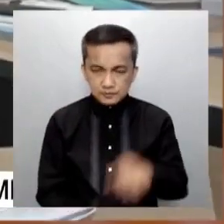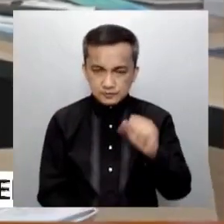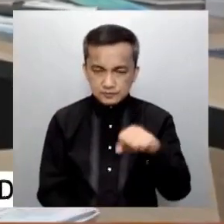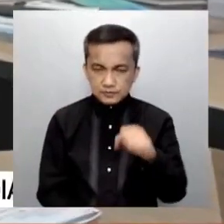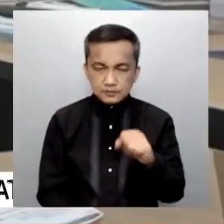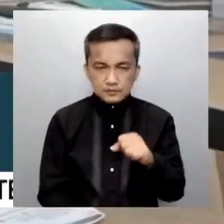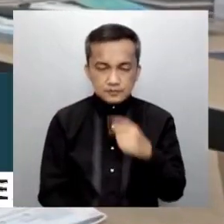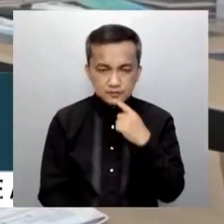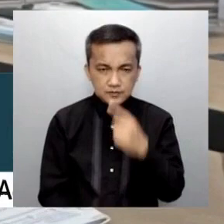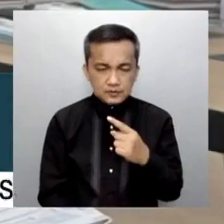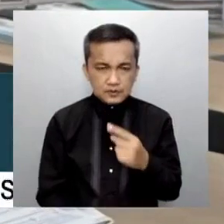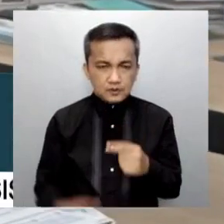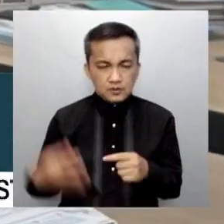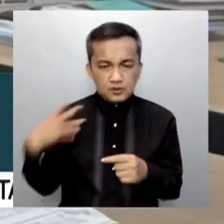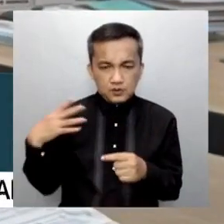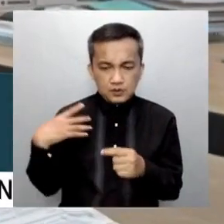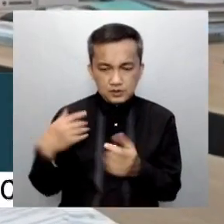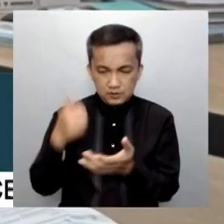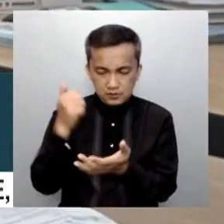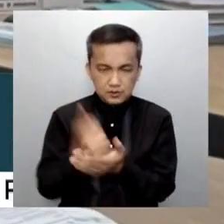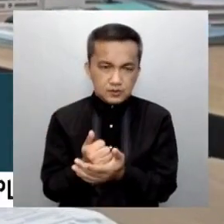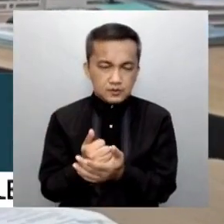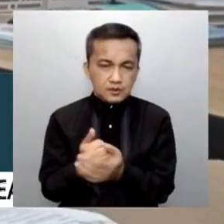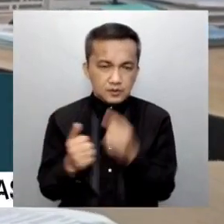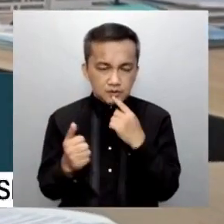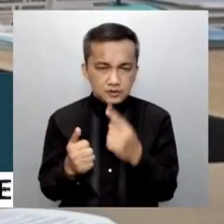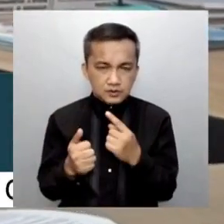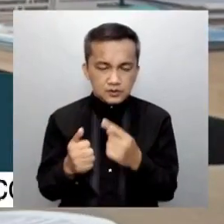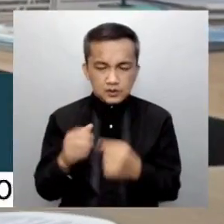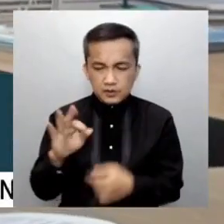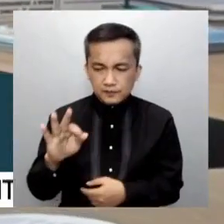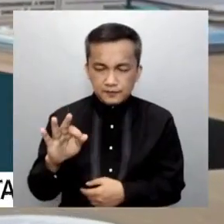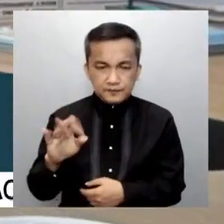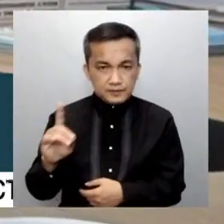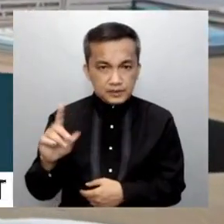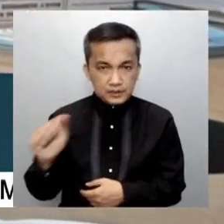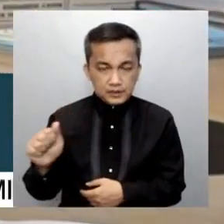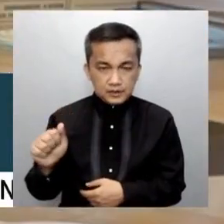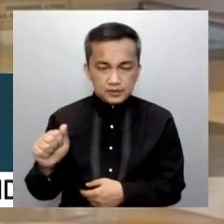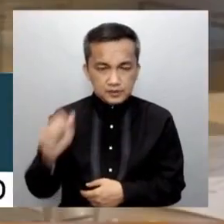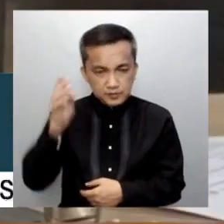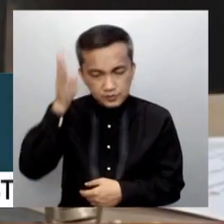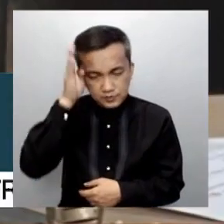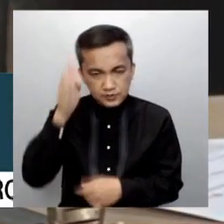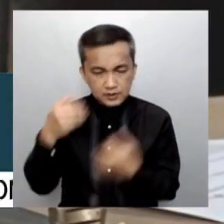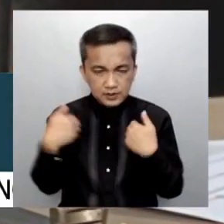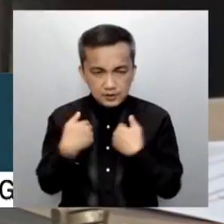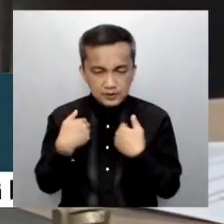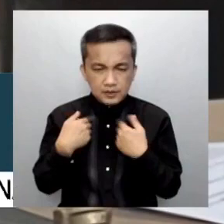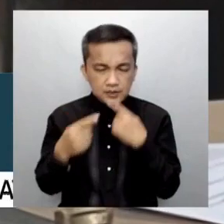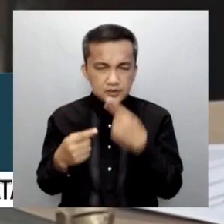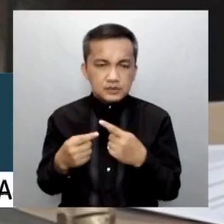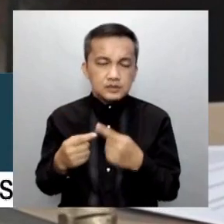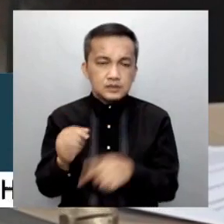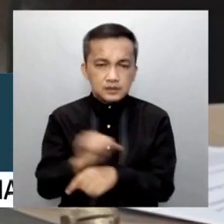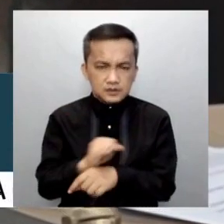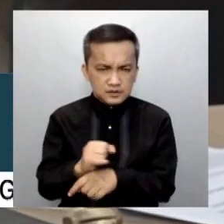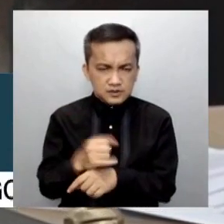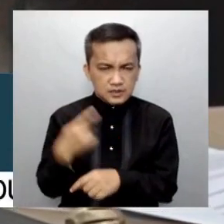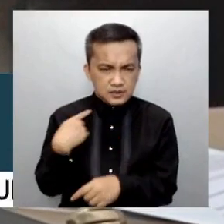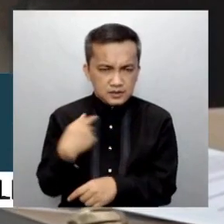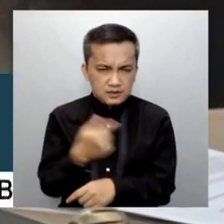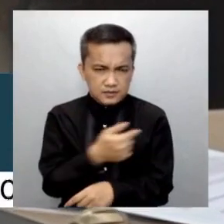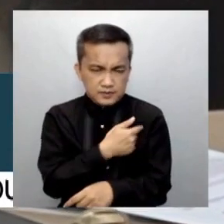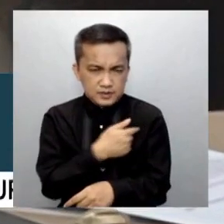is now awaiting approval at the Food and Drug Administration. The Bureau of Animal Industry has directed a vaccine brand to